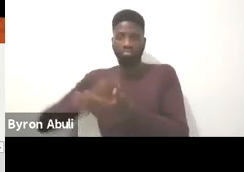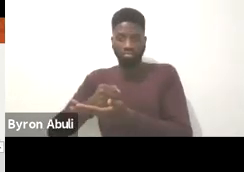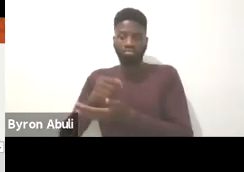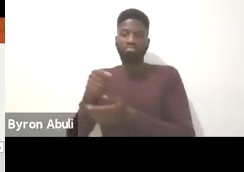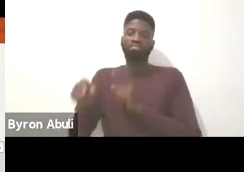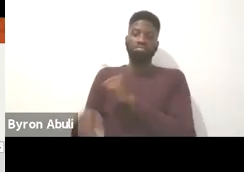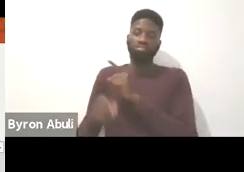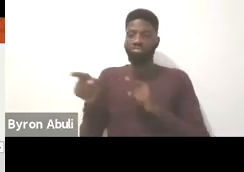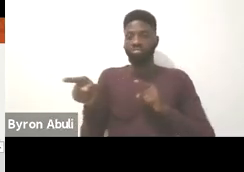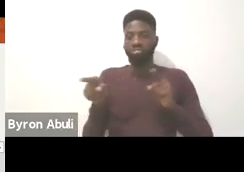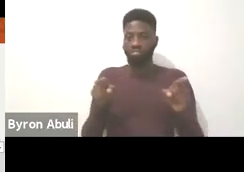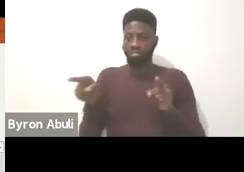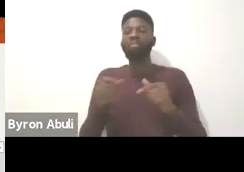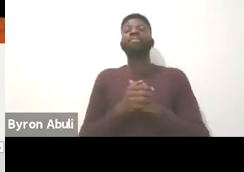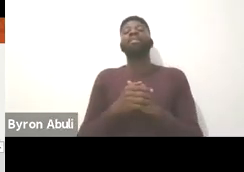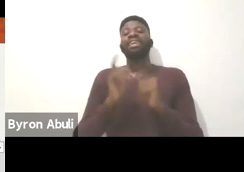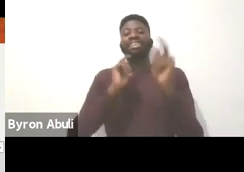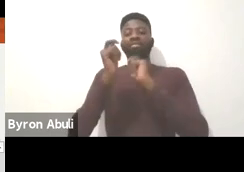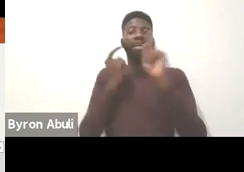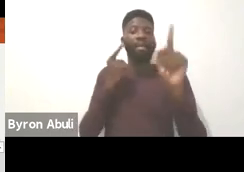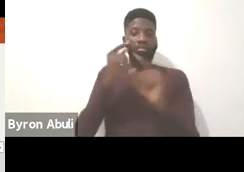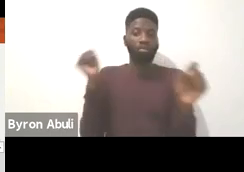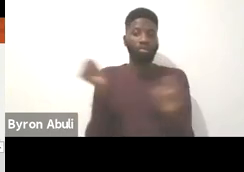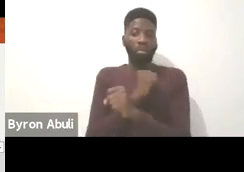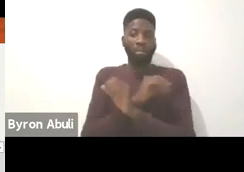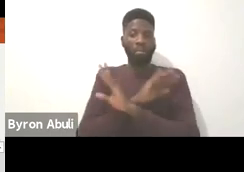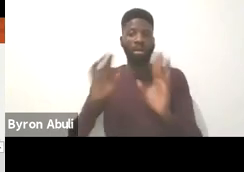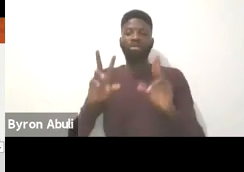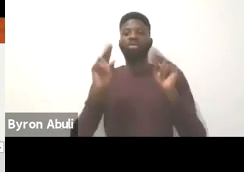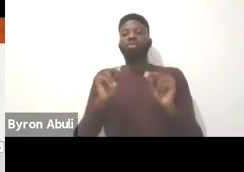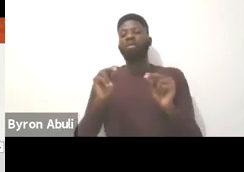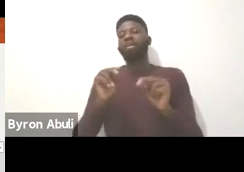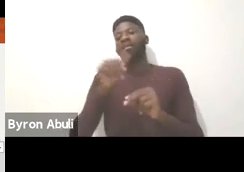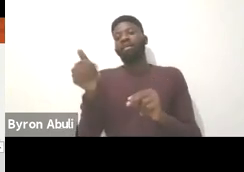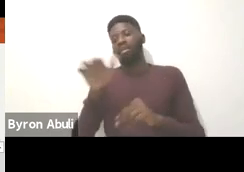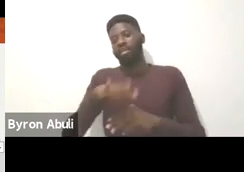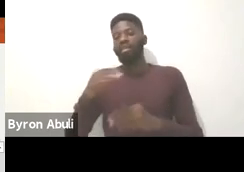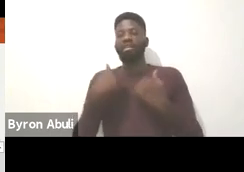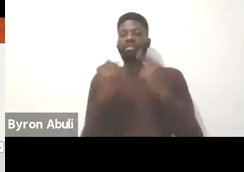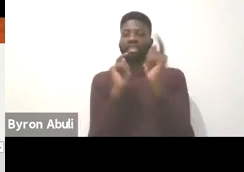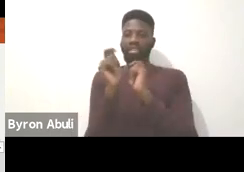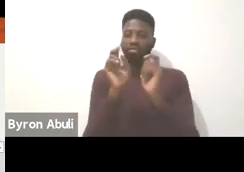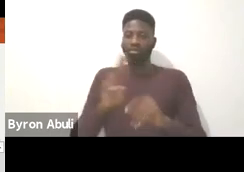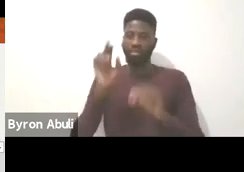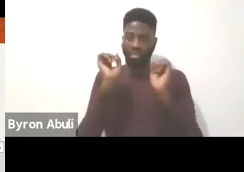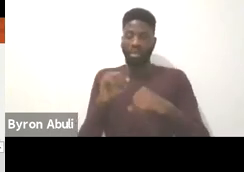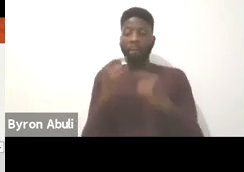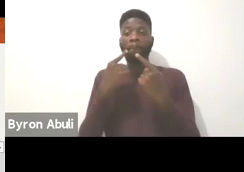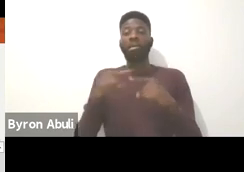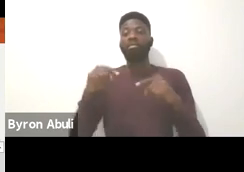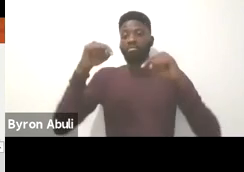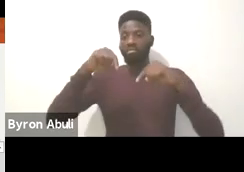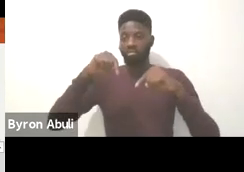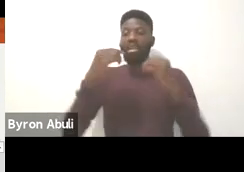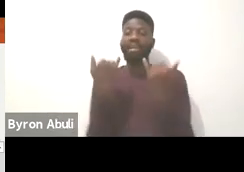through for a purpose of you getting a job. We have other settings where an interview may be used. But in this case,